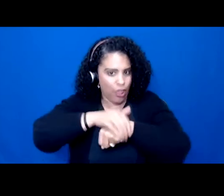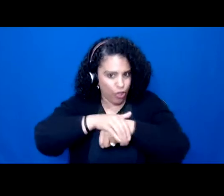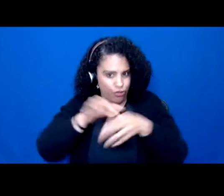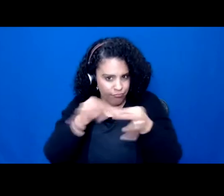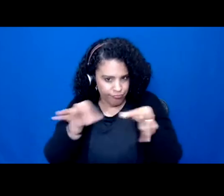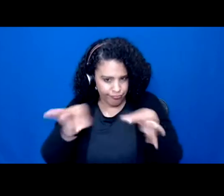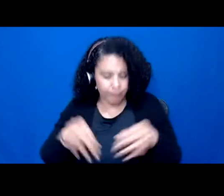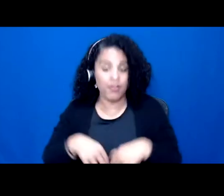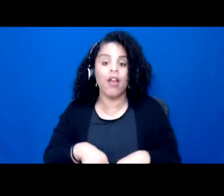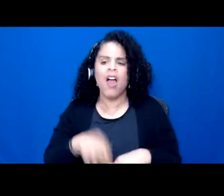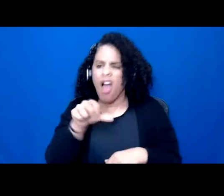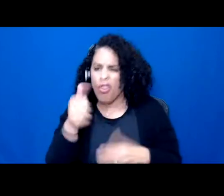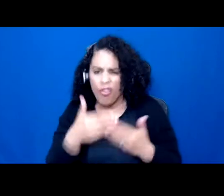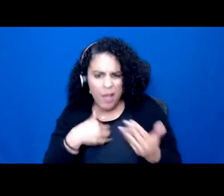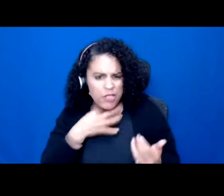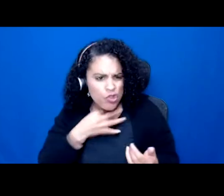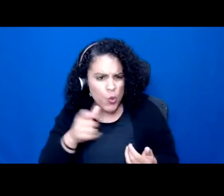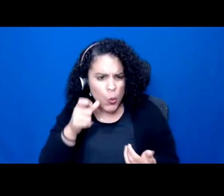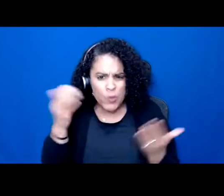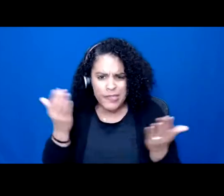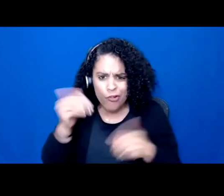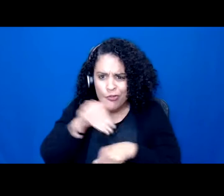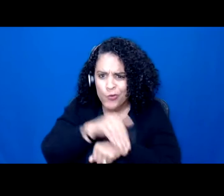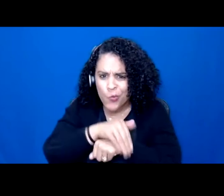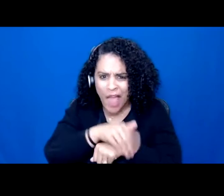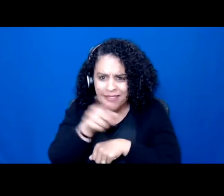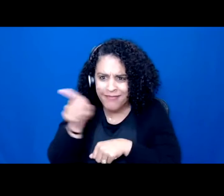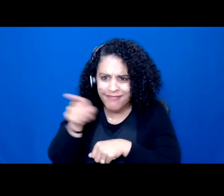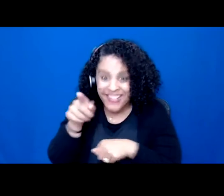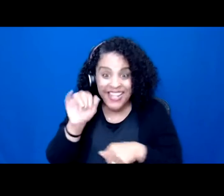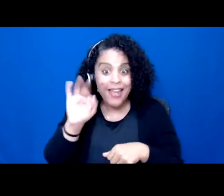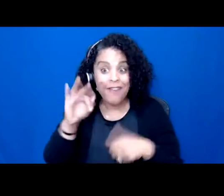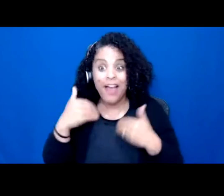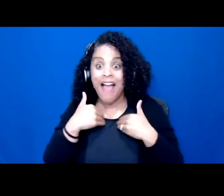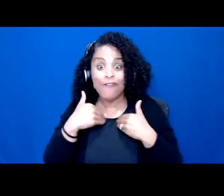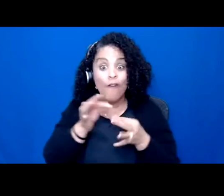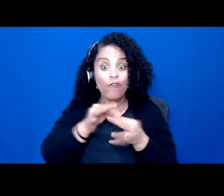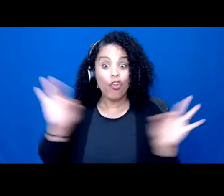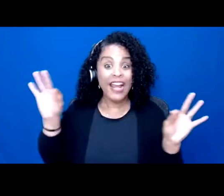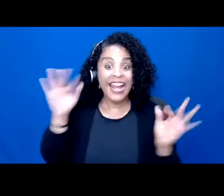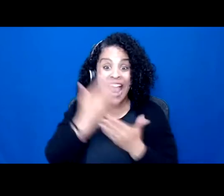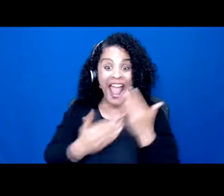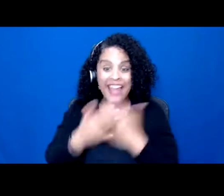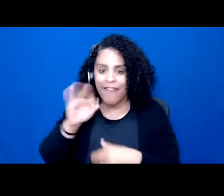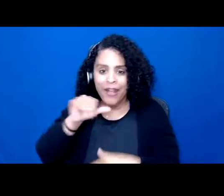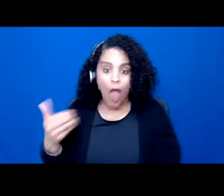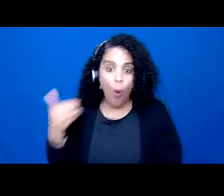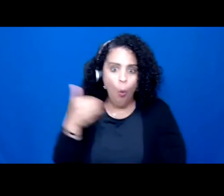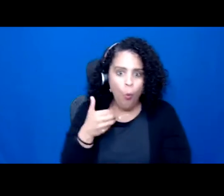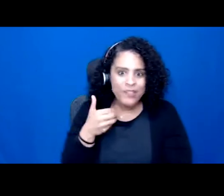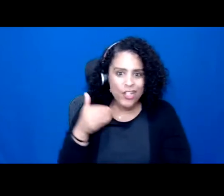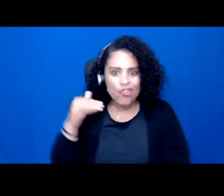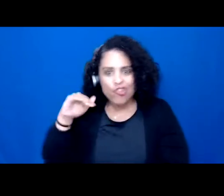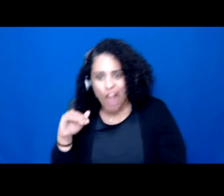thing is, I'm curious to know who is here tonight. So if you have a free hand, if you're not holding a child or in